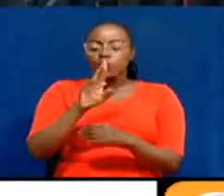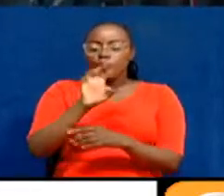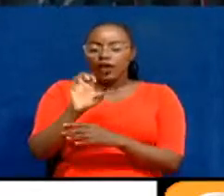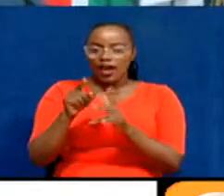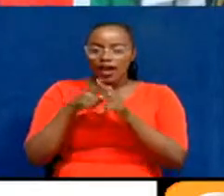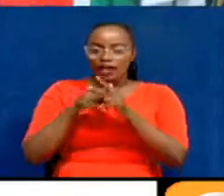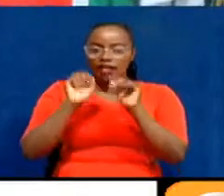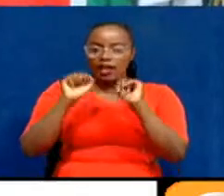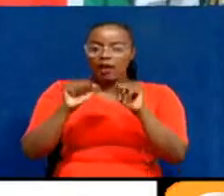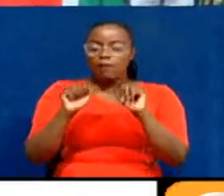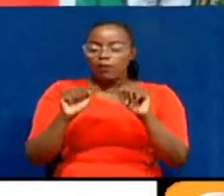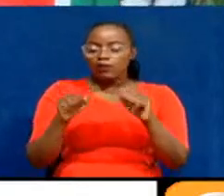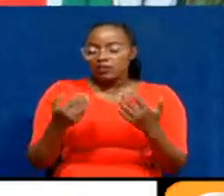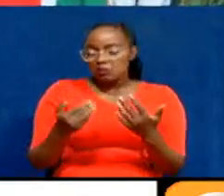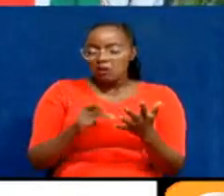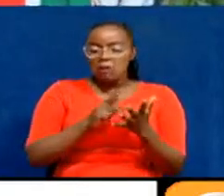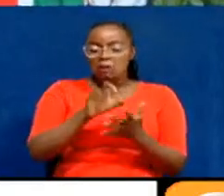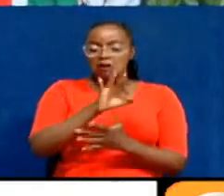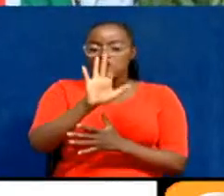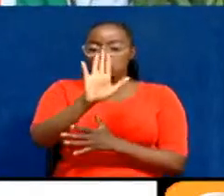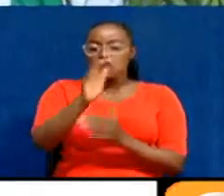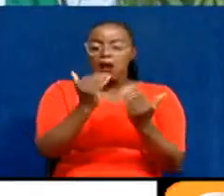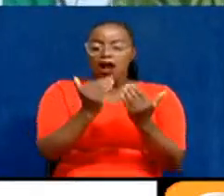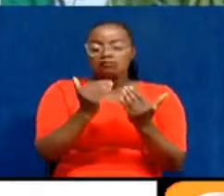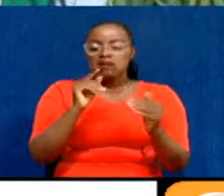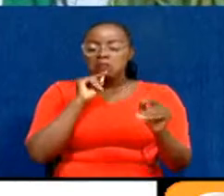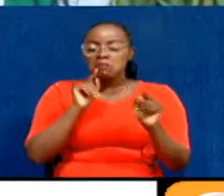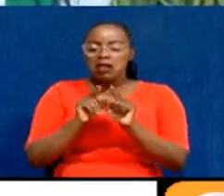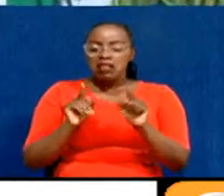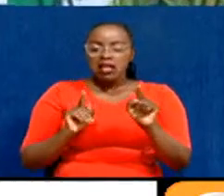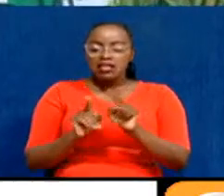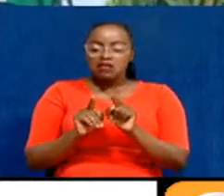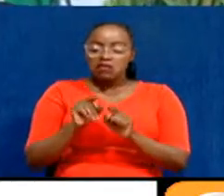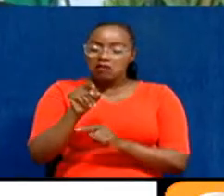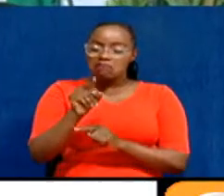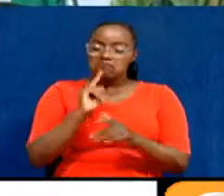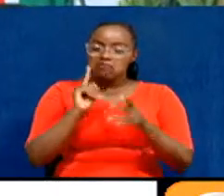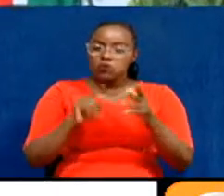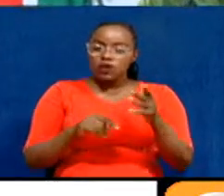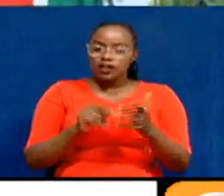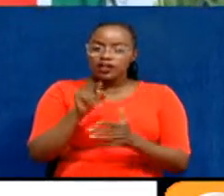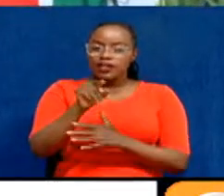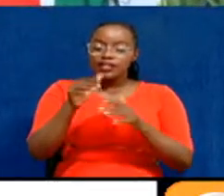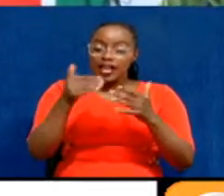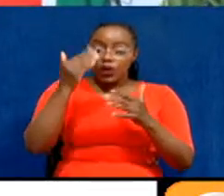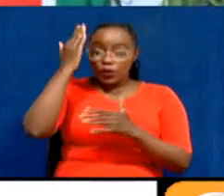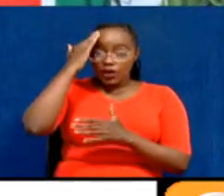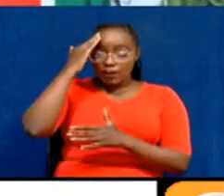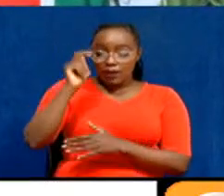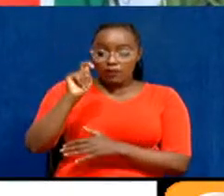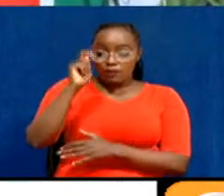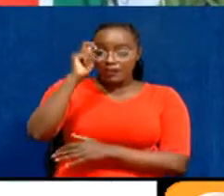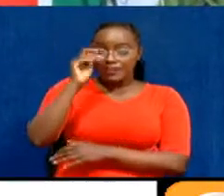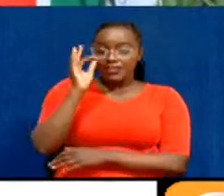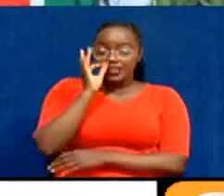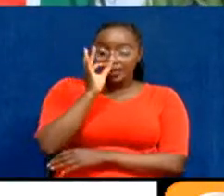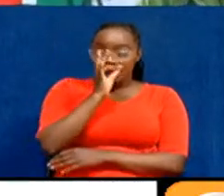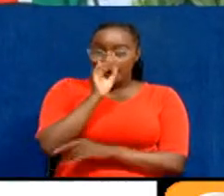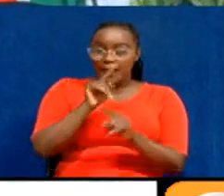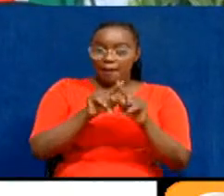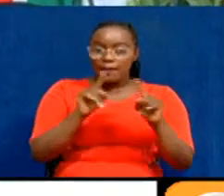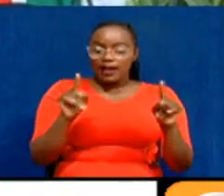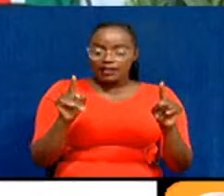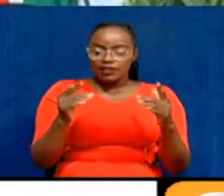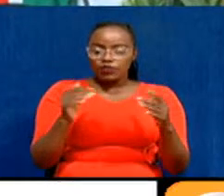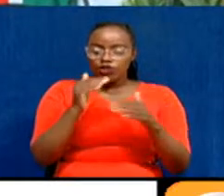he's able now to educate his siblings. So when he talked about, for him, he says that is how he remembers President Mwai Kibaki.